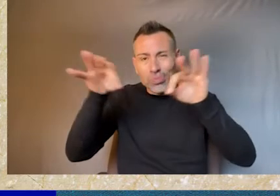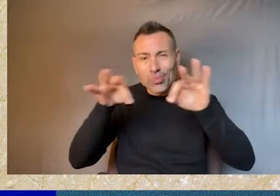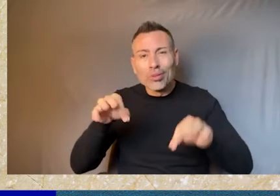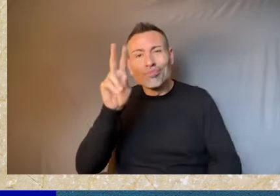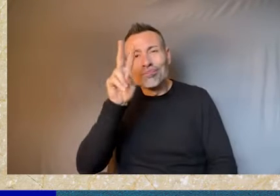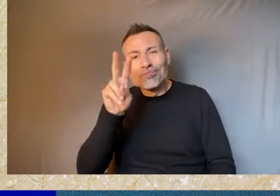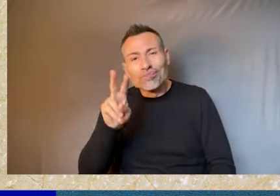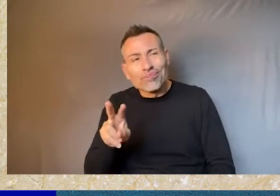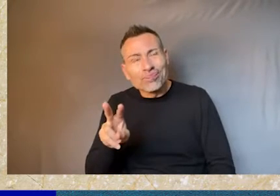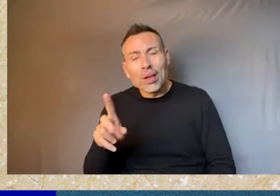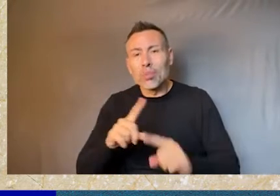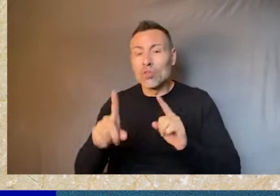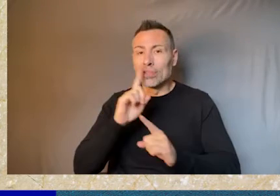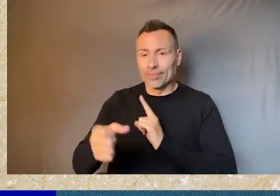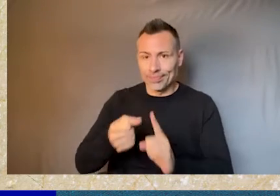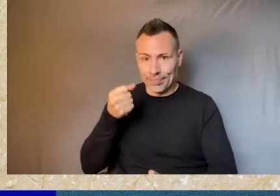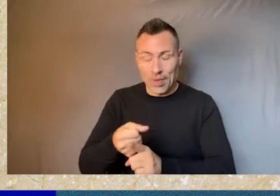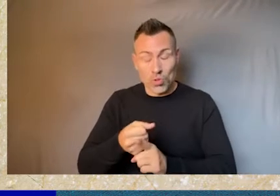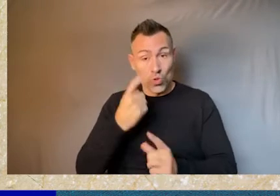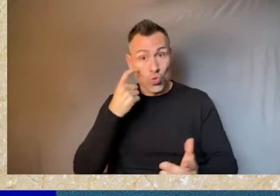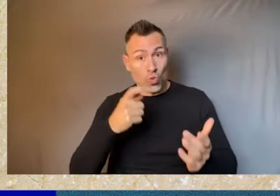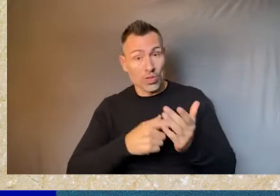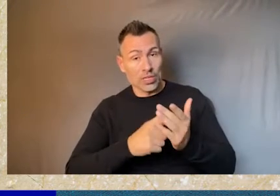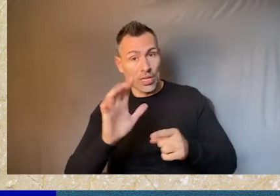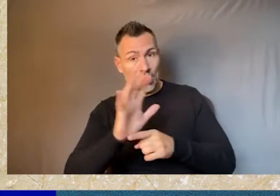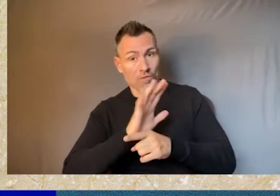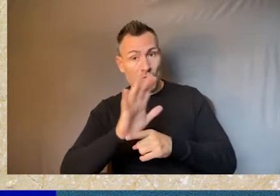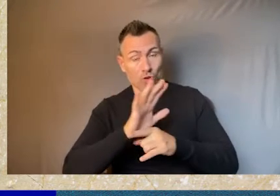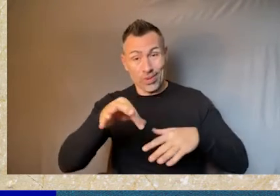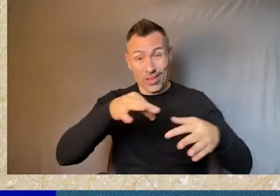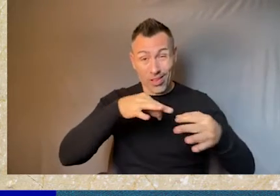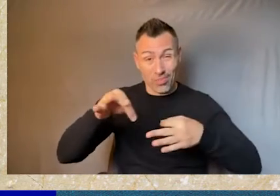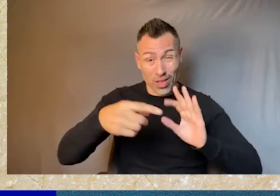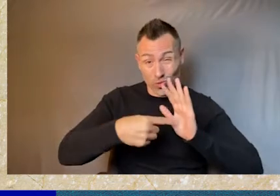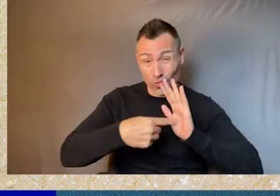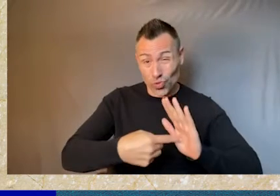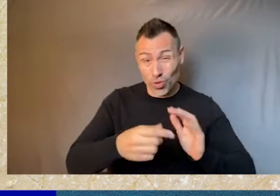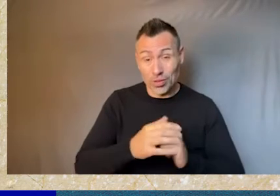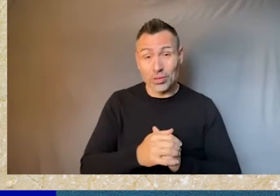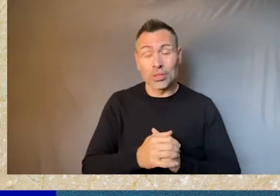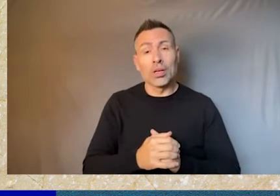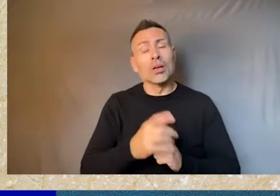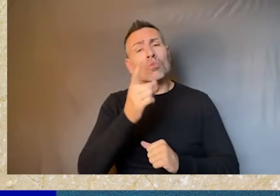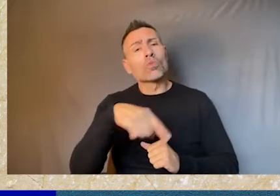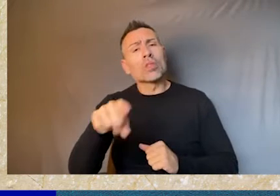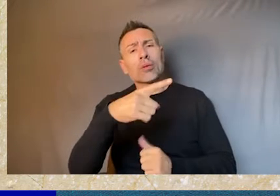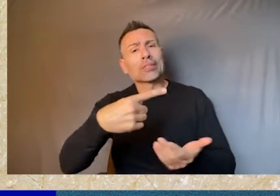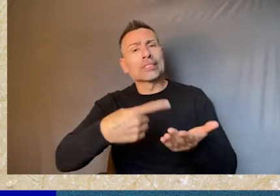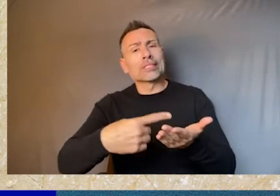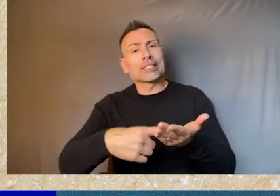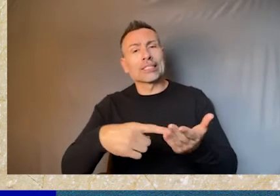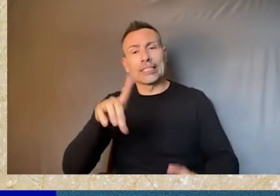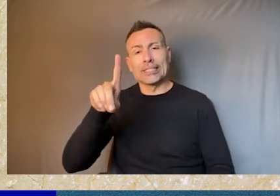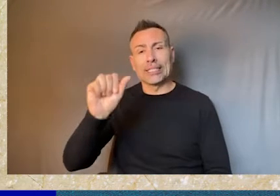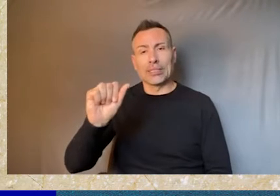an impact to actually see it in a video being explained and demonstrated. And what they were really talking about was